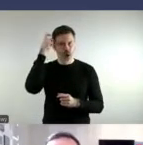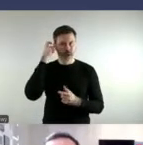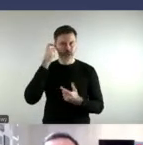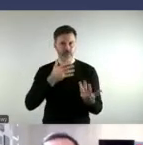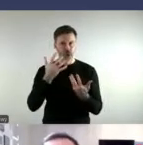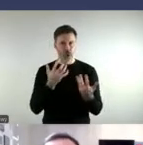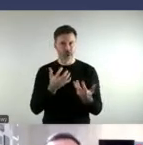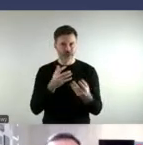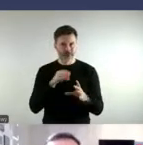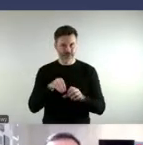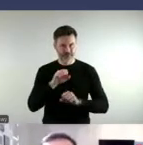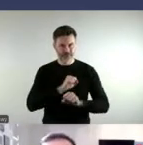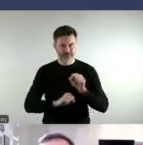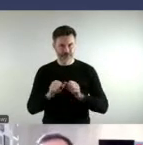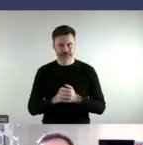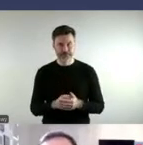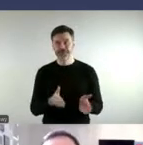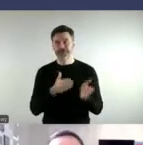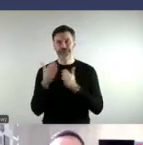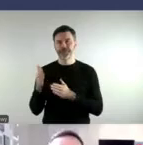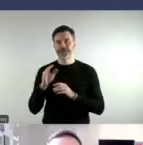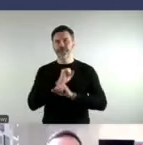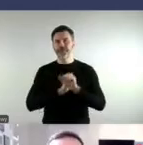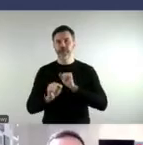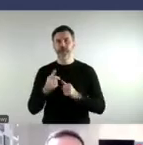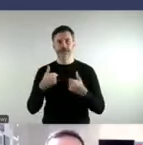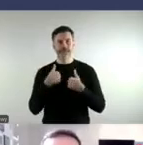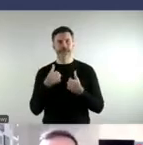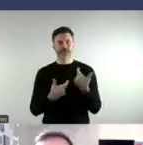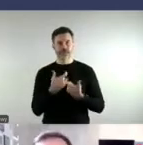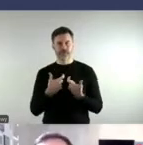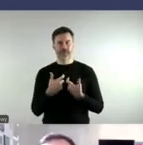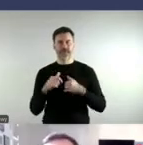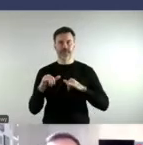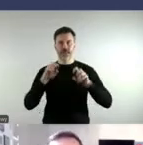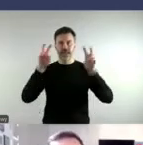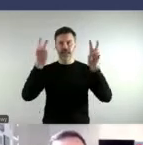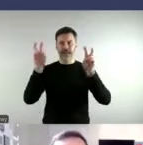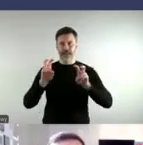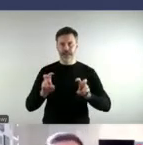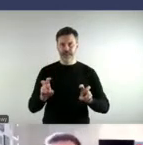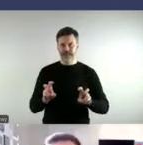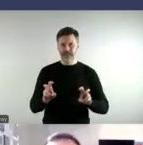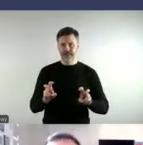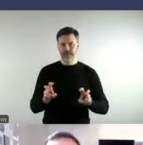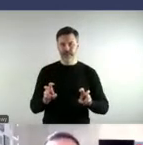fire brigades in these trainings. Apart from that, here's the training we organized as crisis